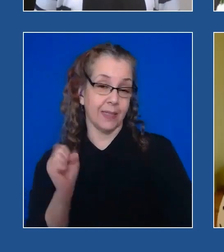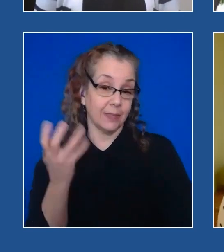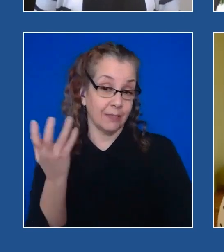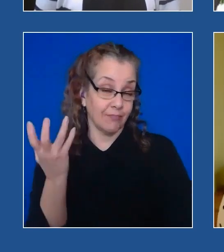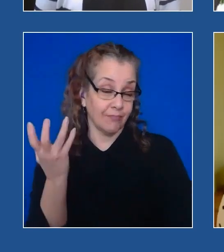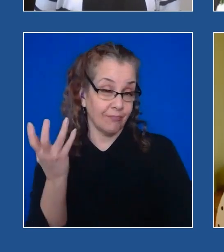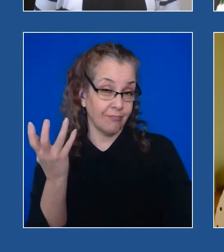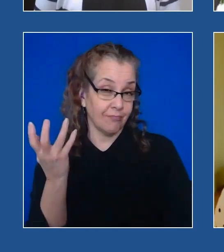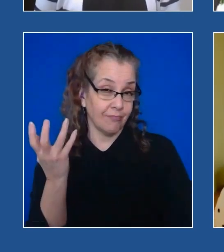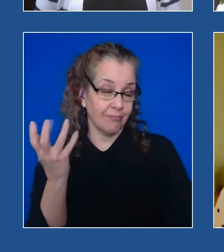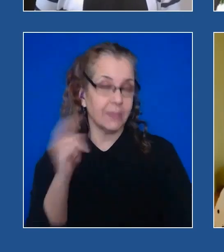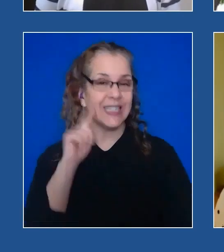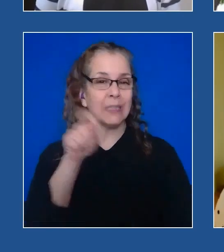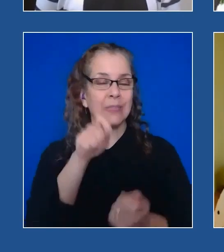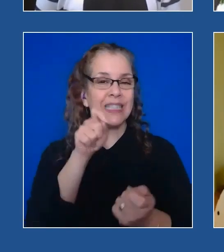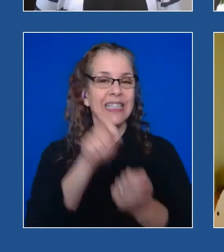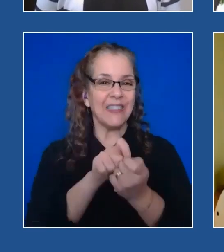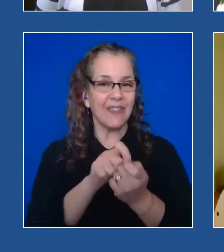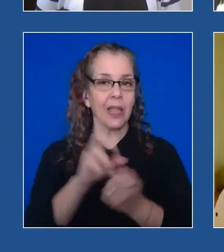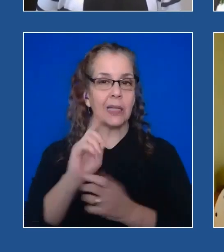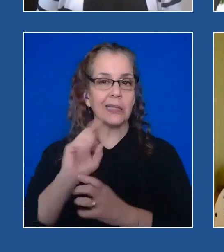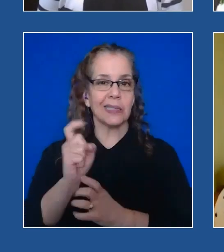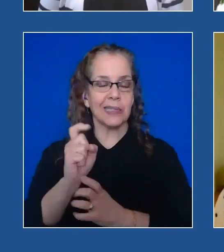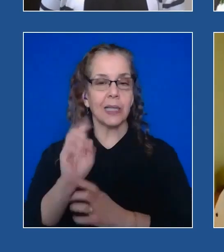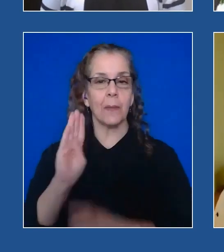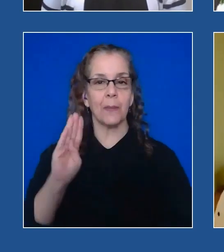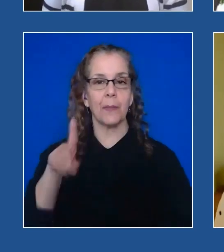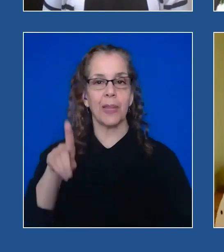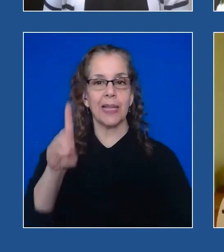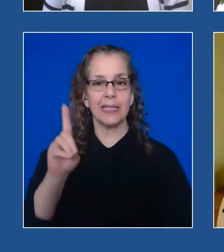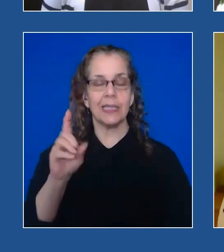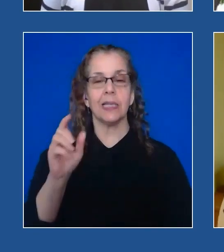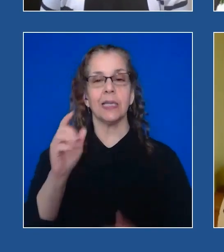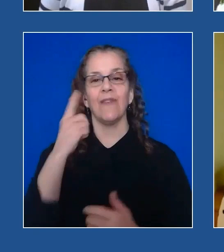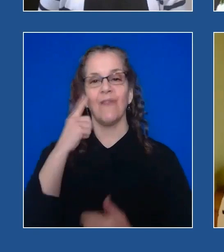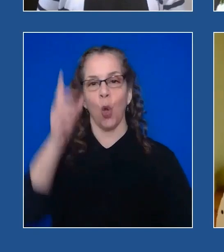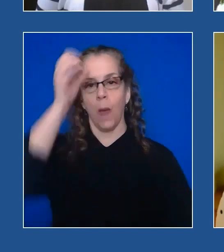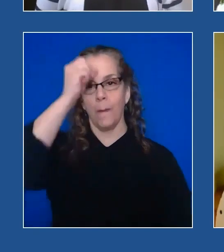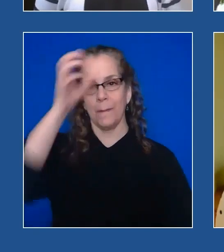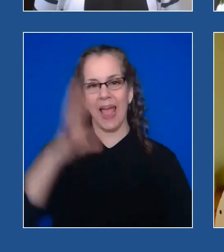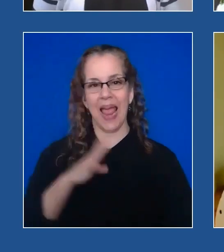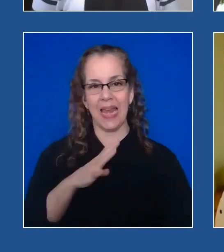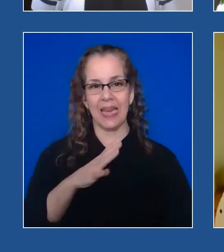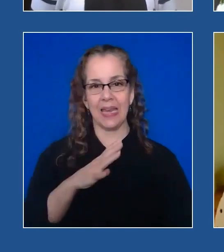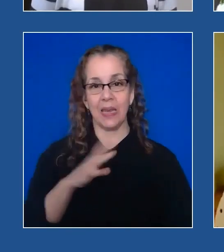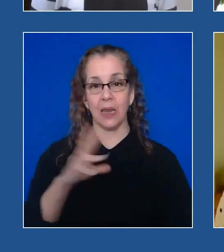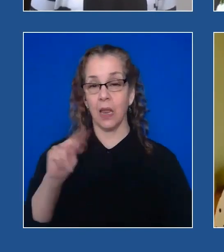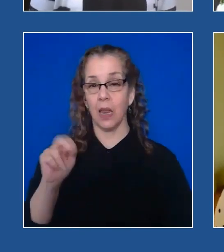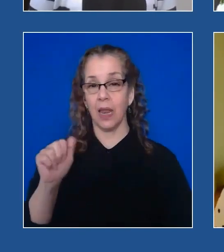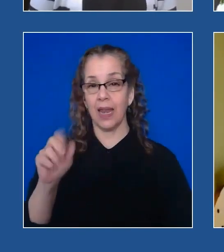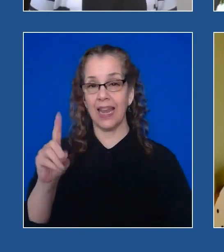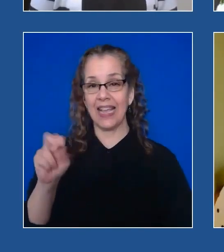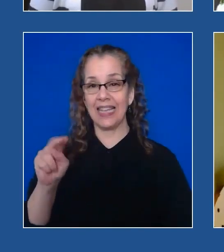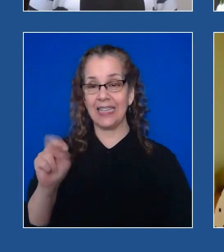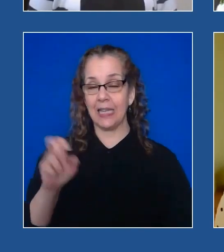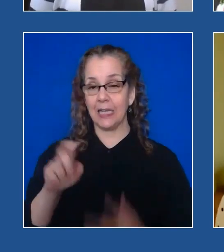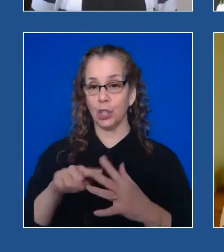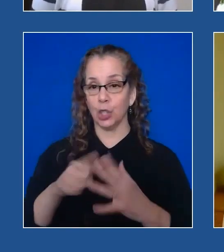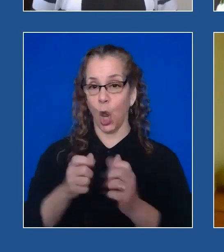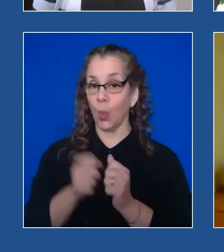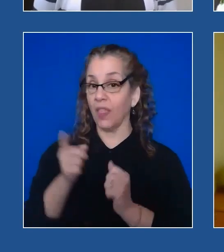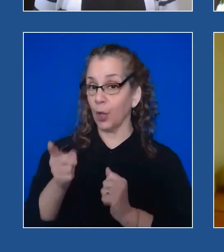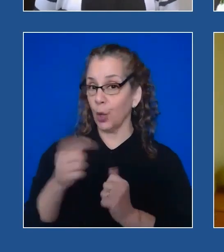particularly for diagnosing borderline personality disorder in men? Nadine, we can start with you. I imagine you have some thoughts on this